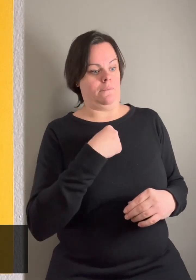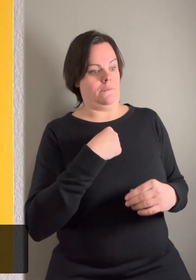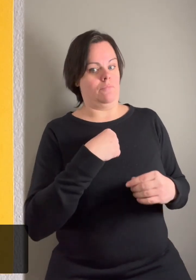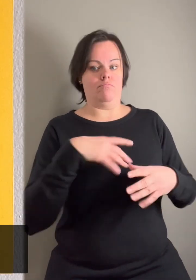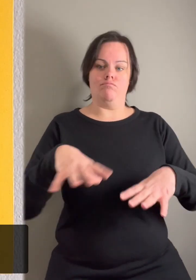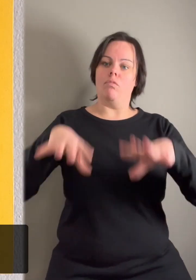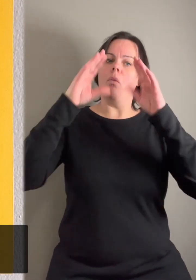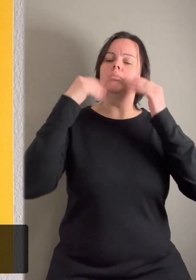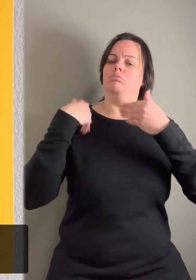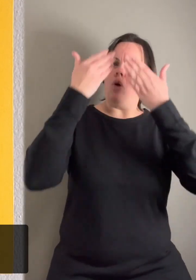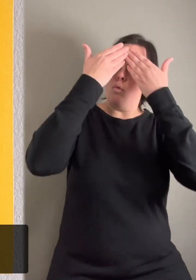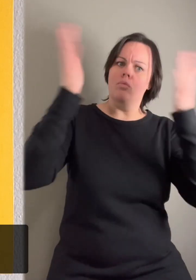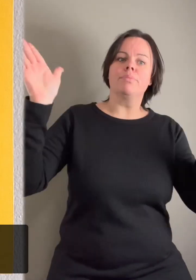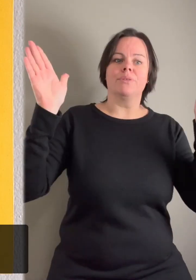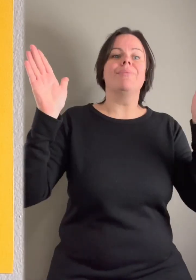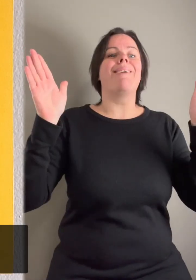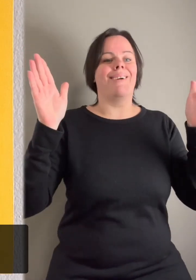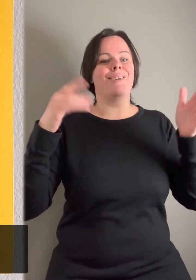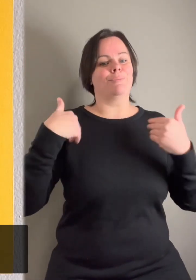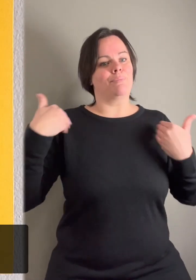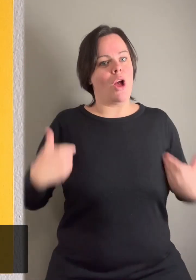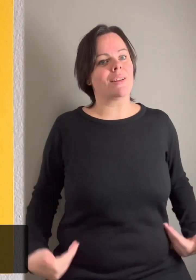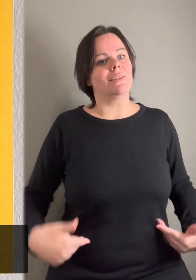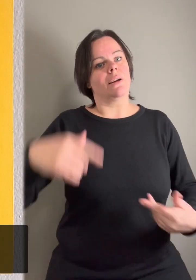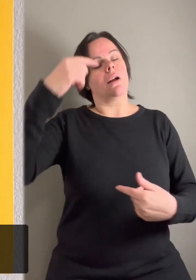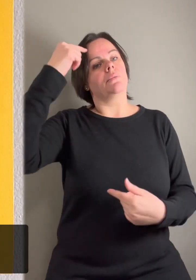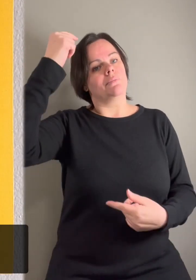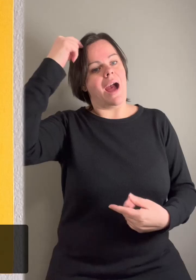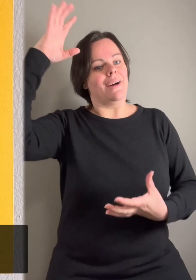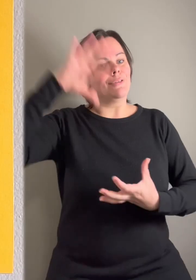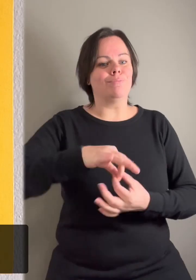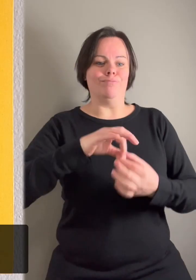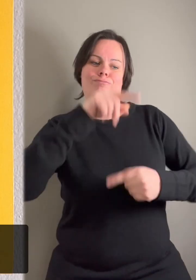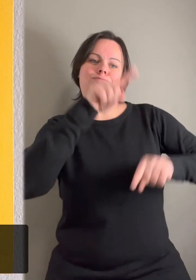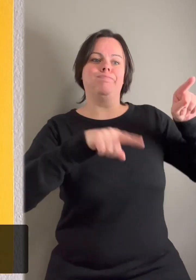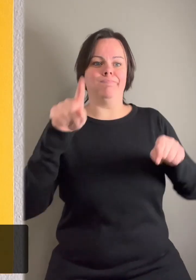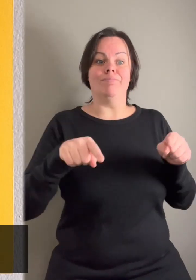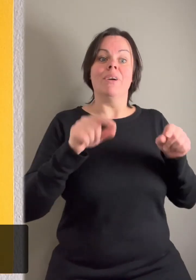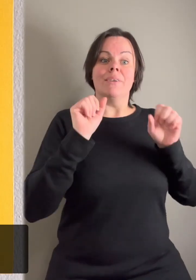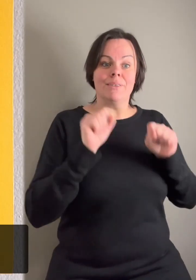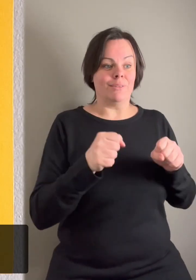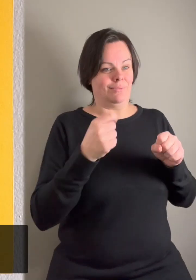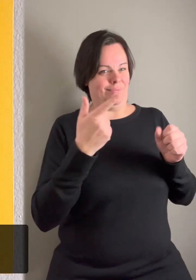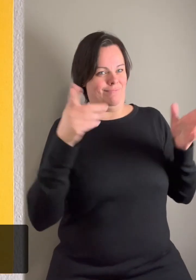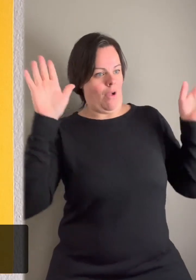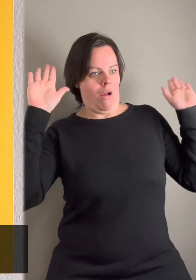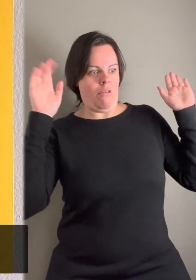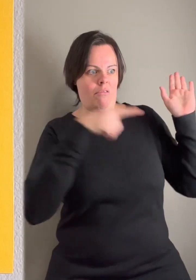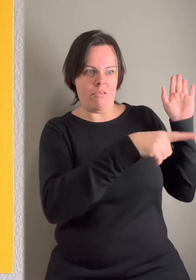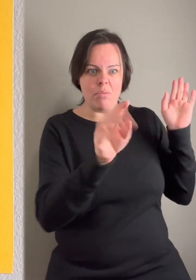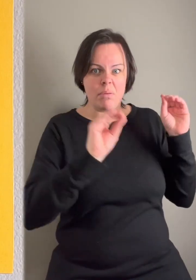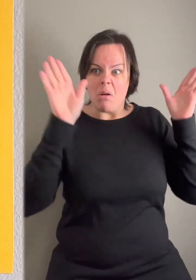spectrums by creating a standard model that can effortlessly meet capitalism's goals.